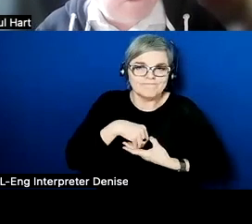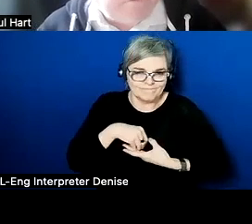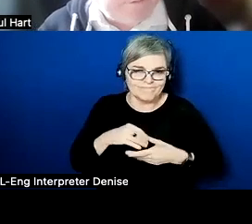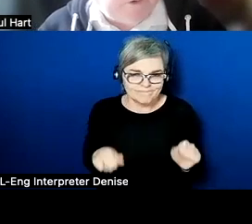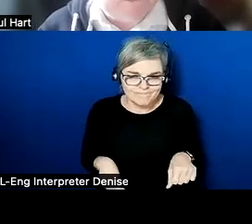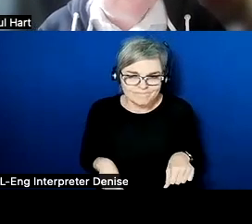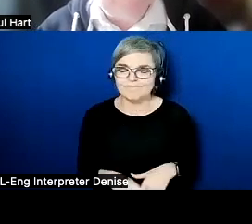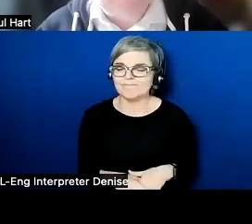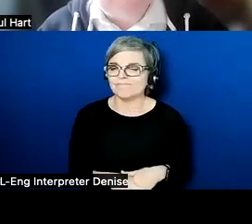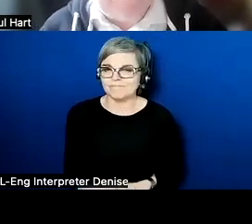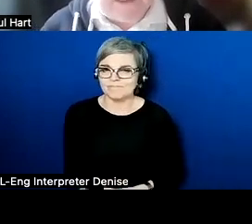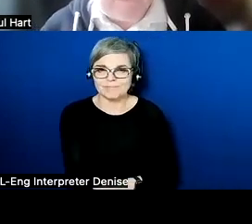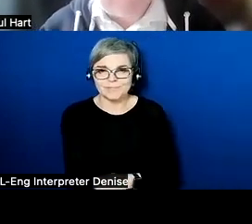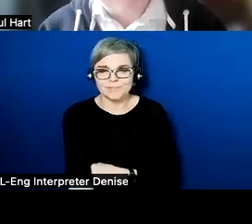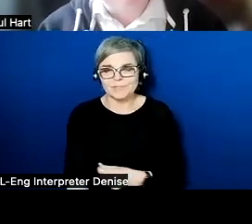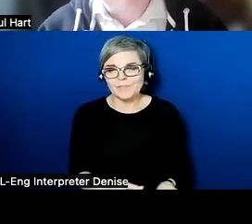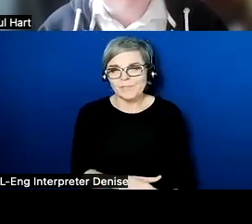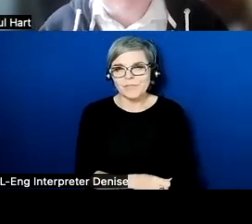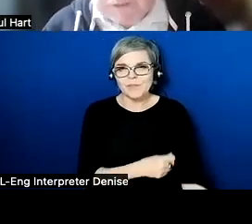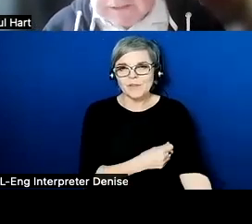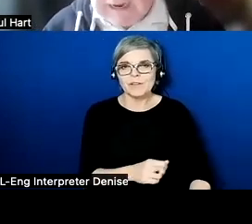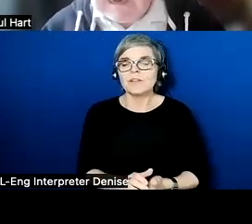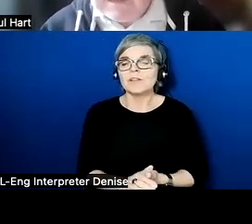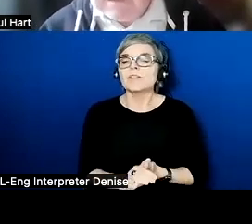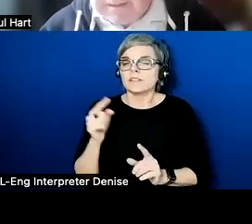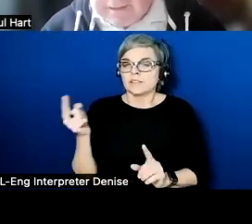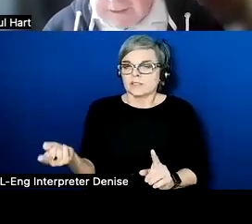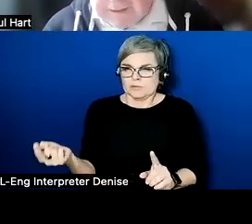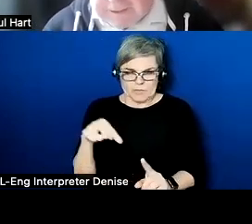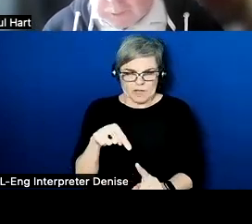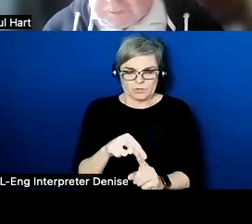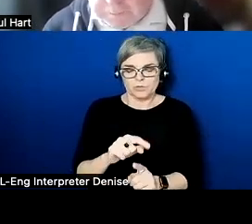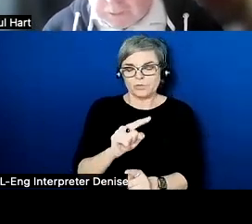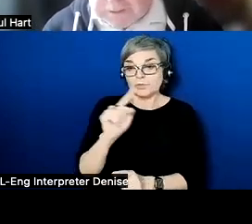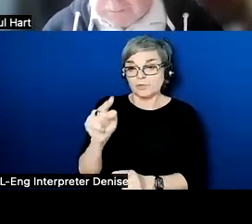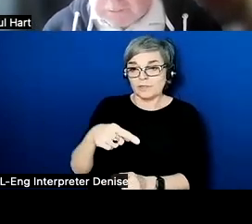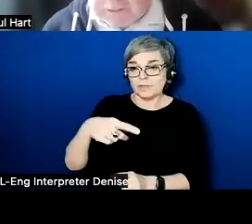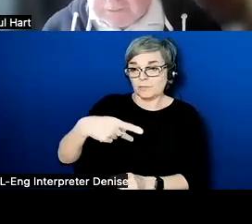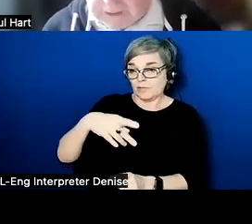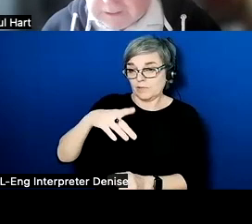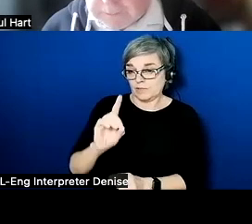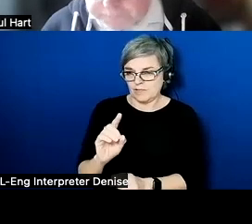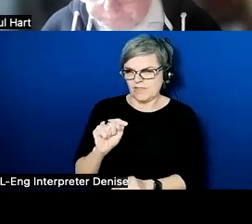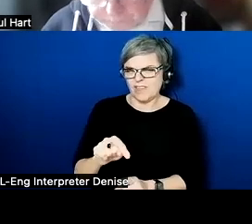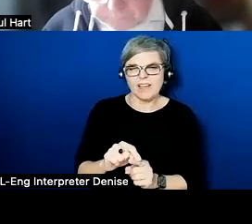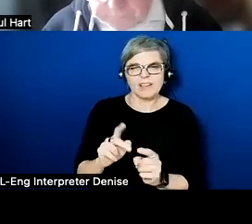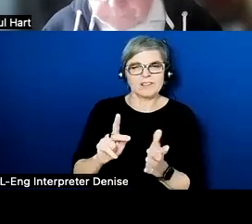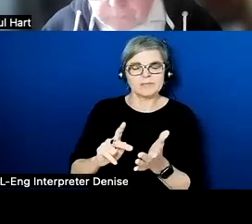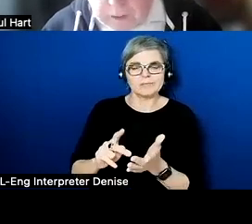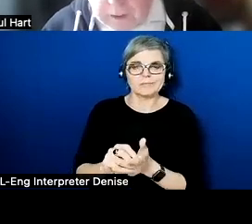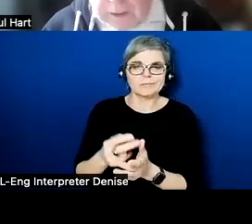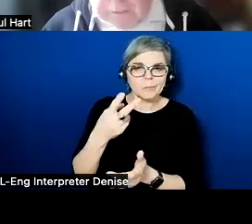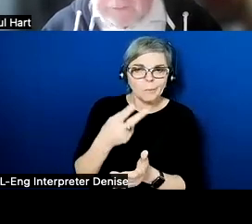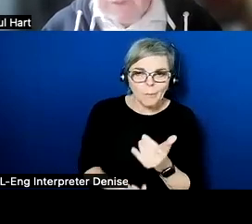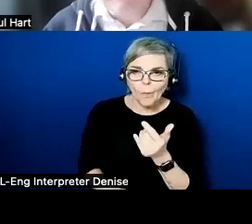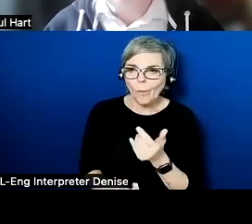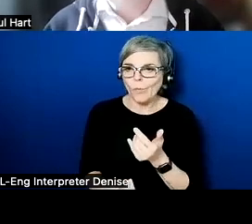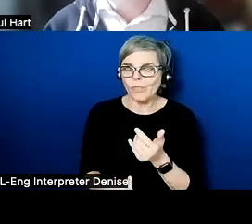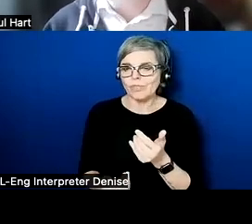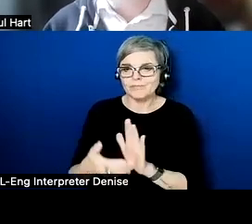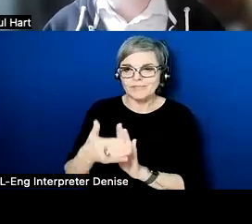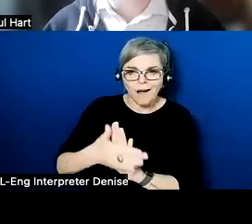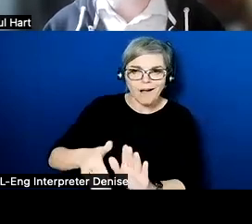zone of proximal development, or this double-sided zone of proximal development, it